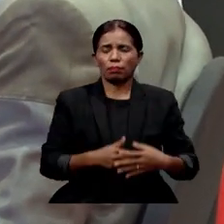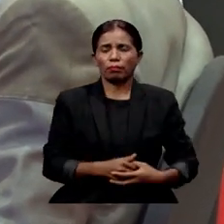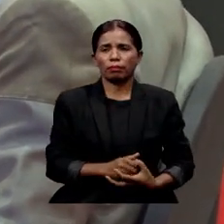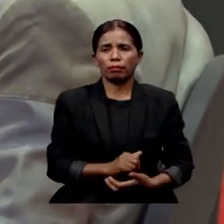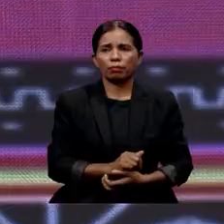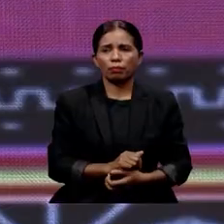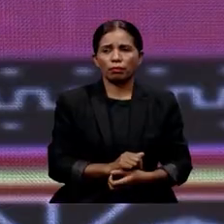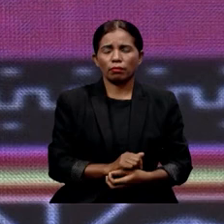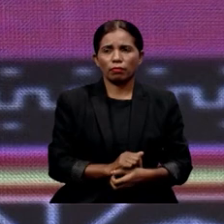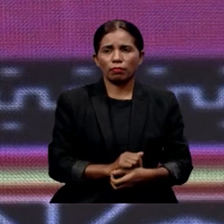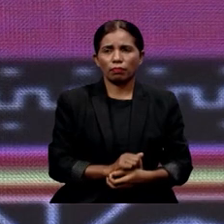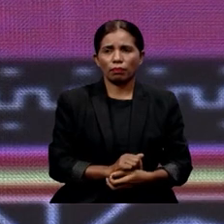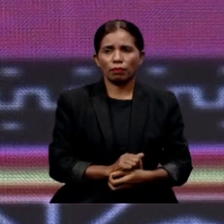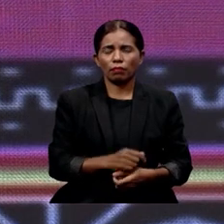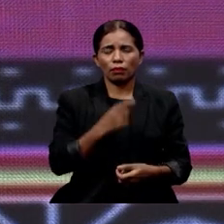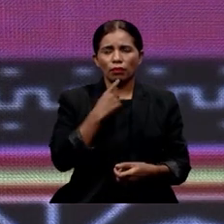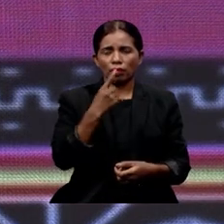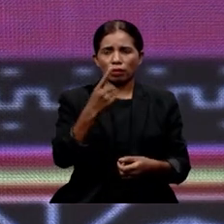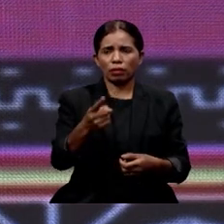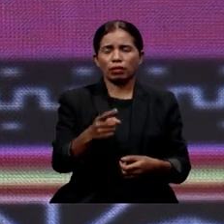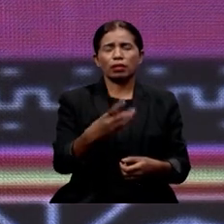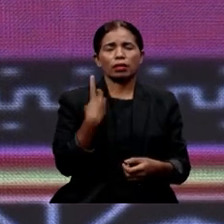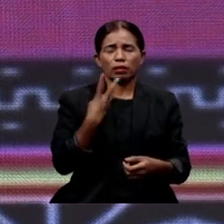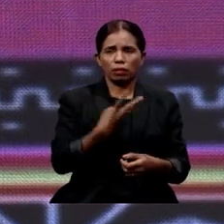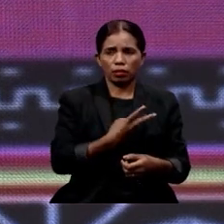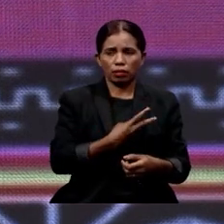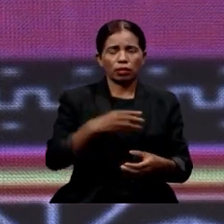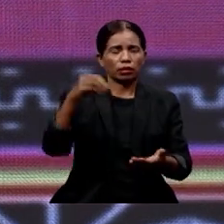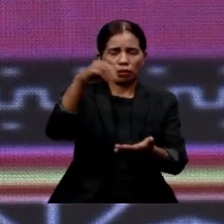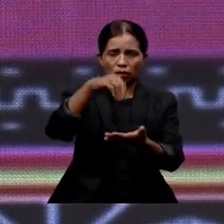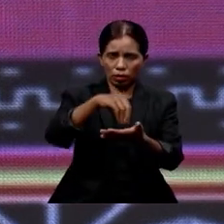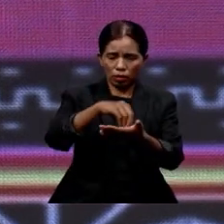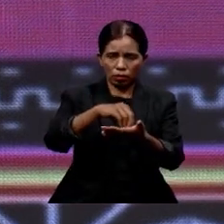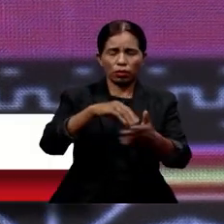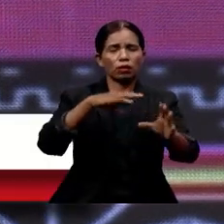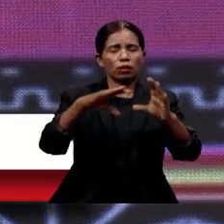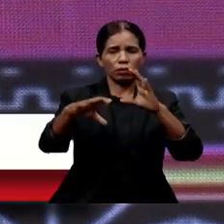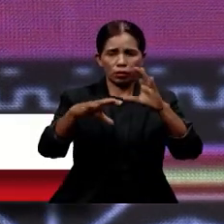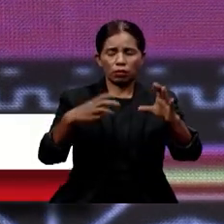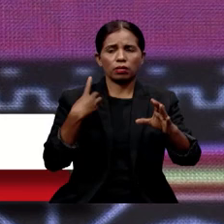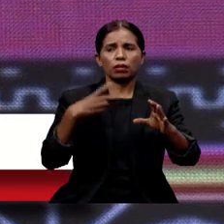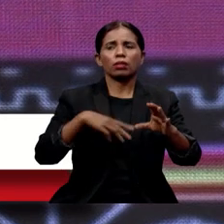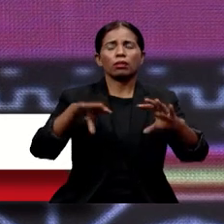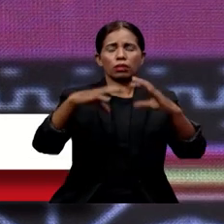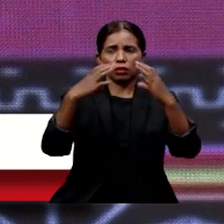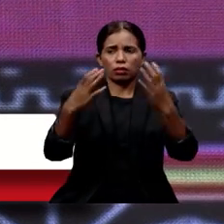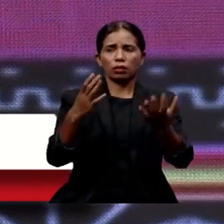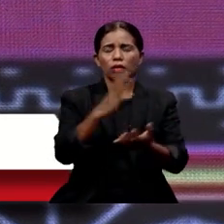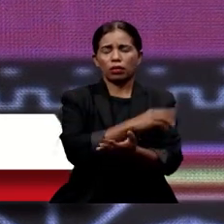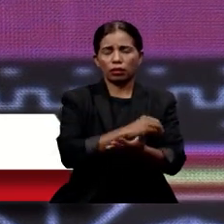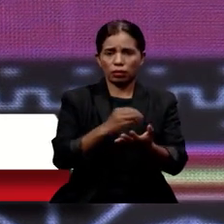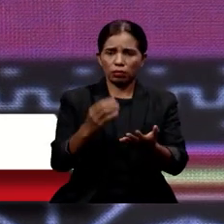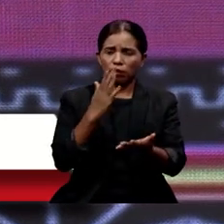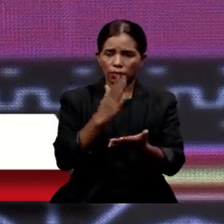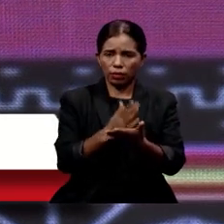in our people's digital skills means investing in qualifications to combat